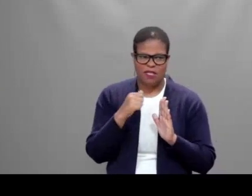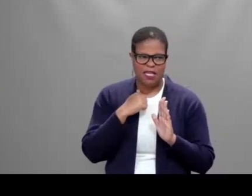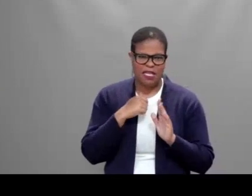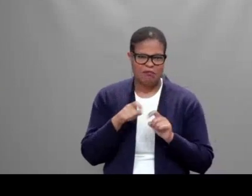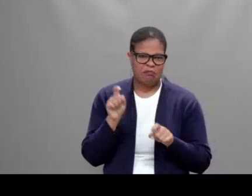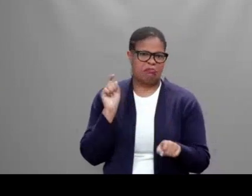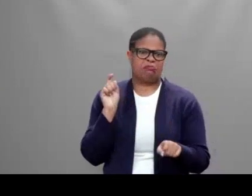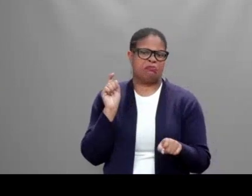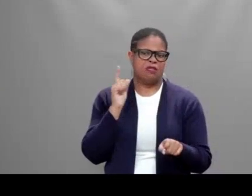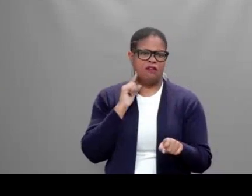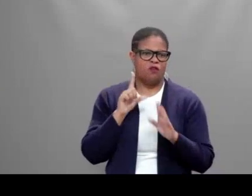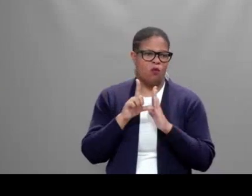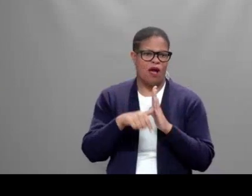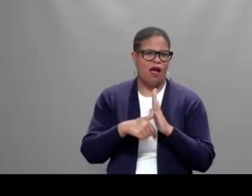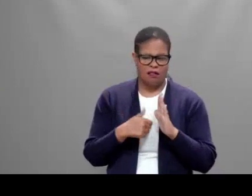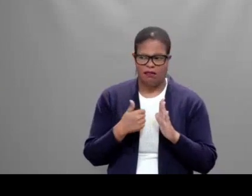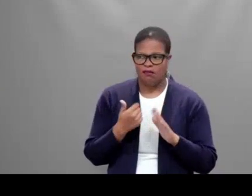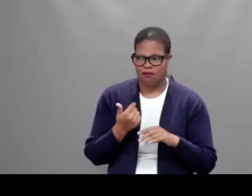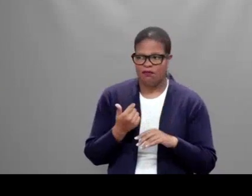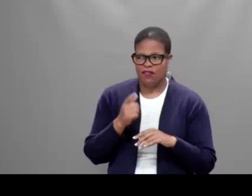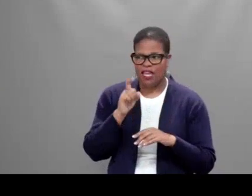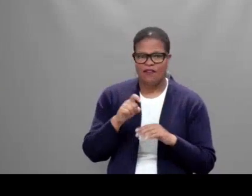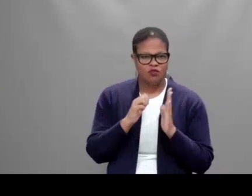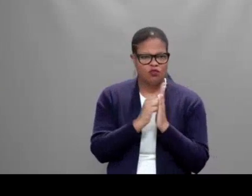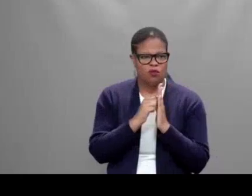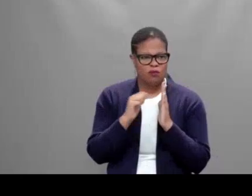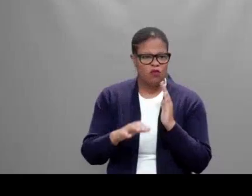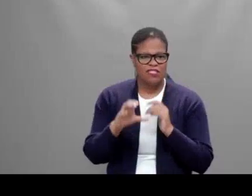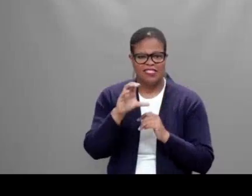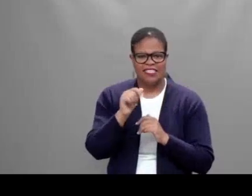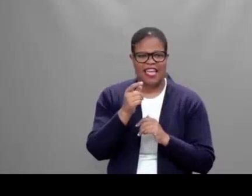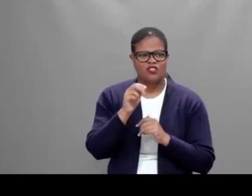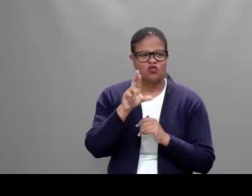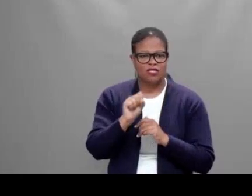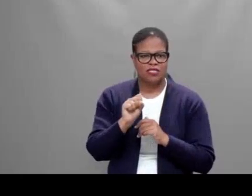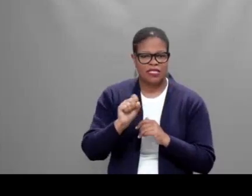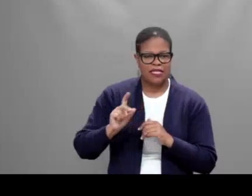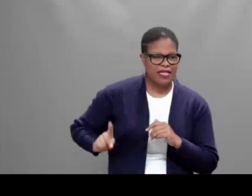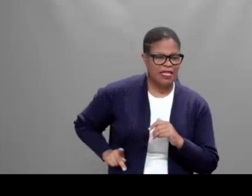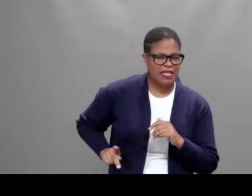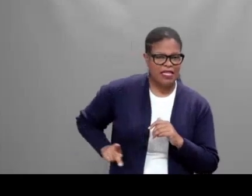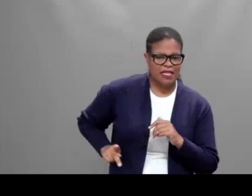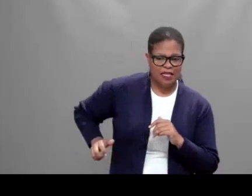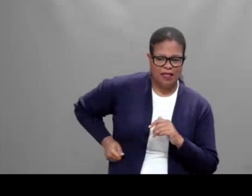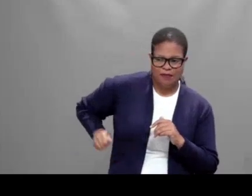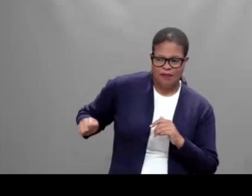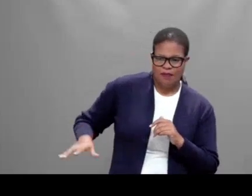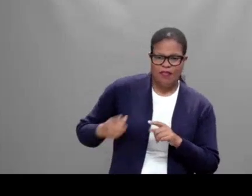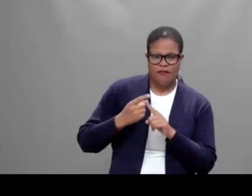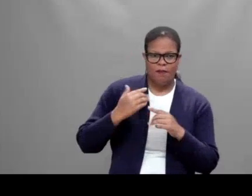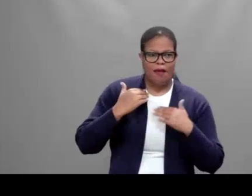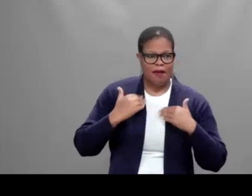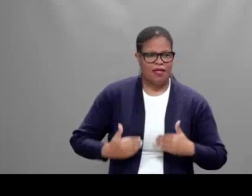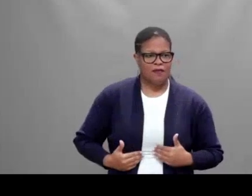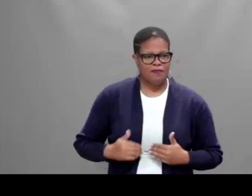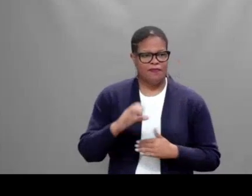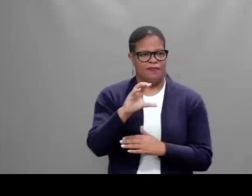for a while when they remove this cancerous kidney from my body.